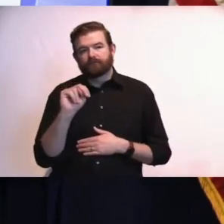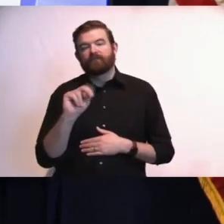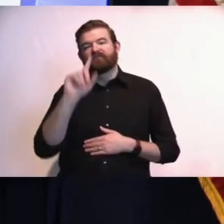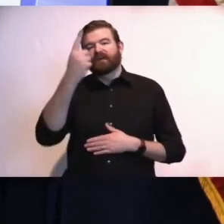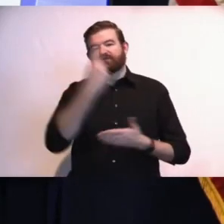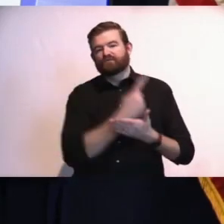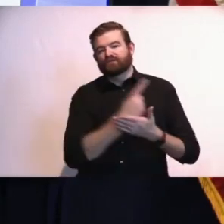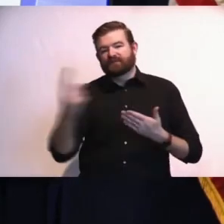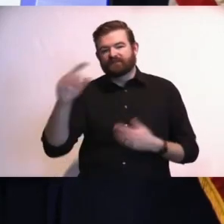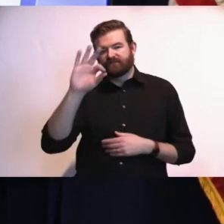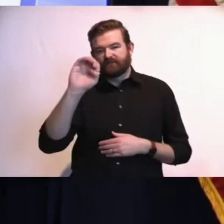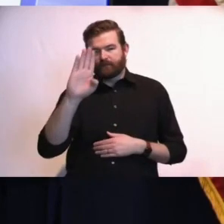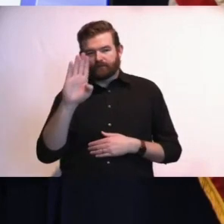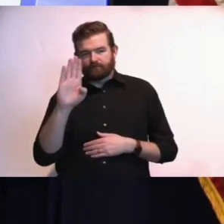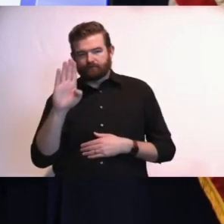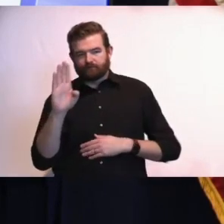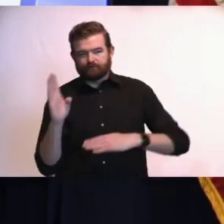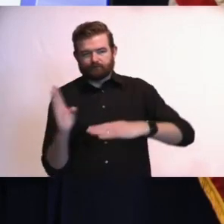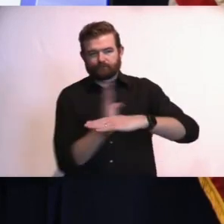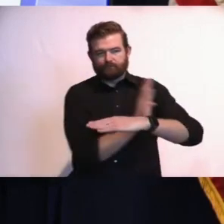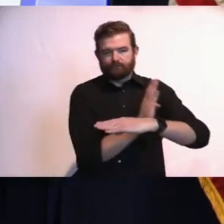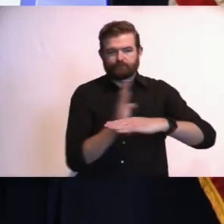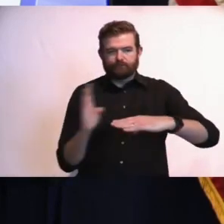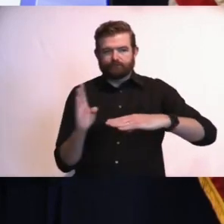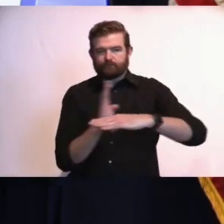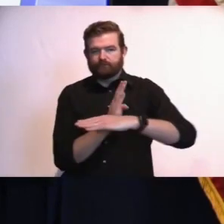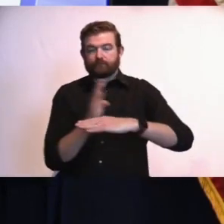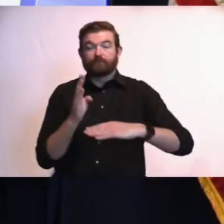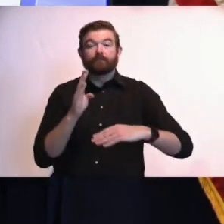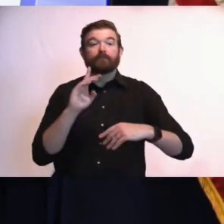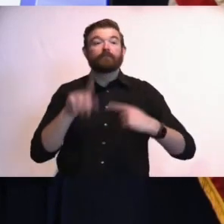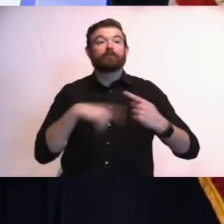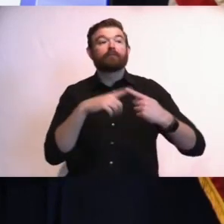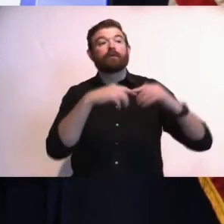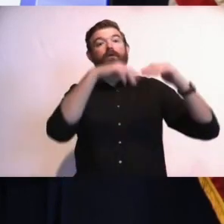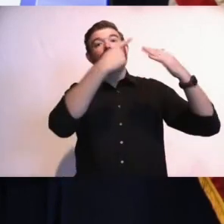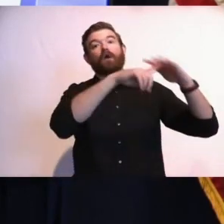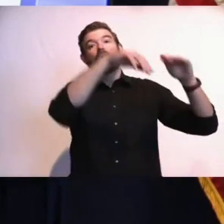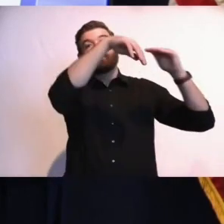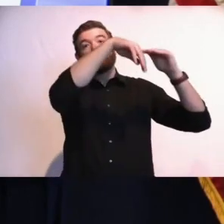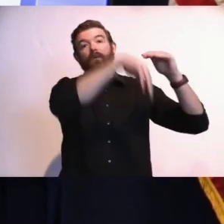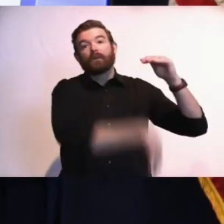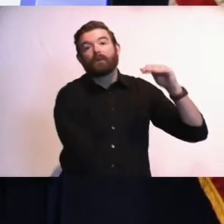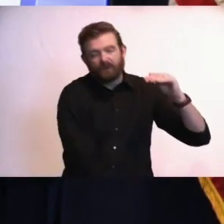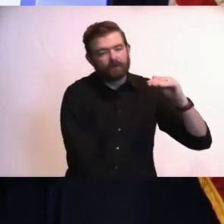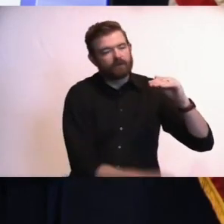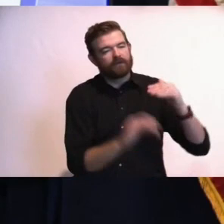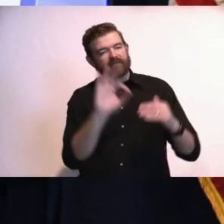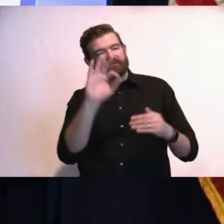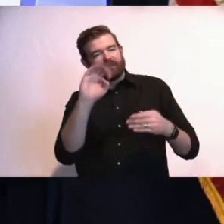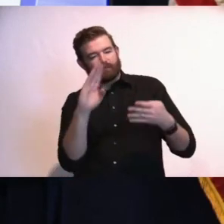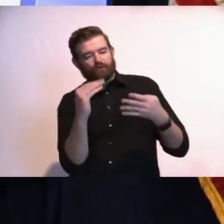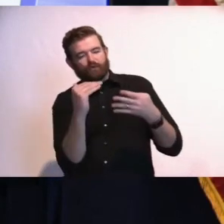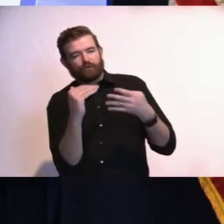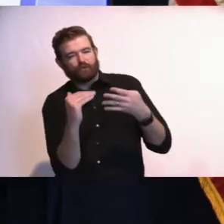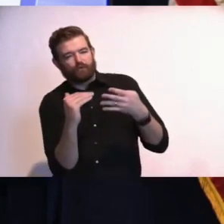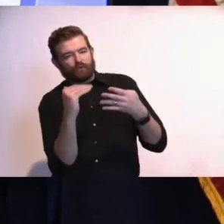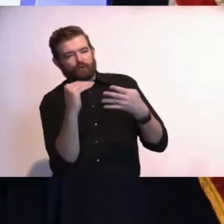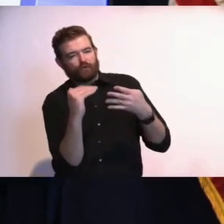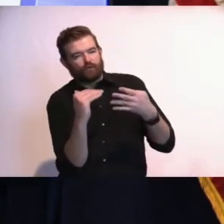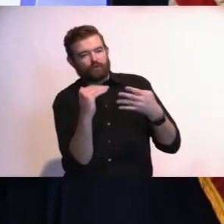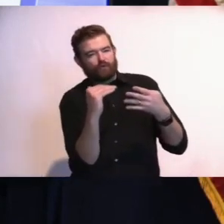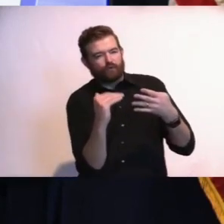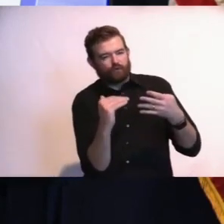weeks of February before there's a downturn. We do believe we are going to have high levels for a couple